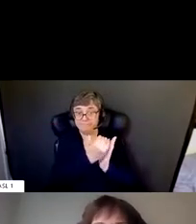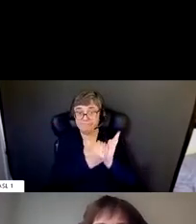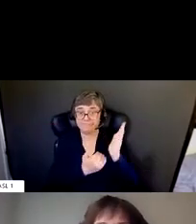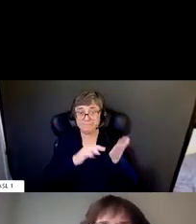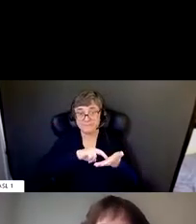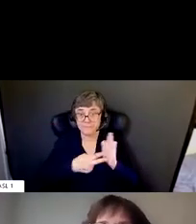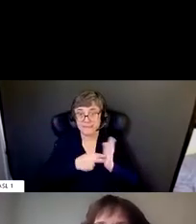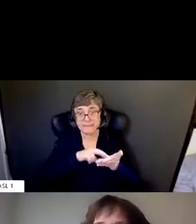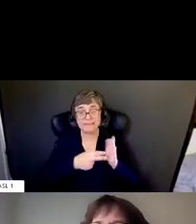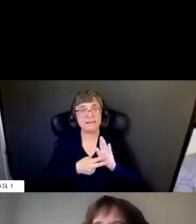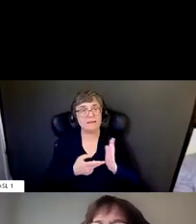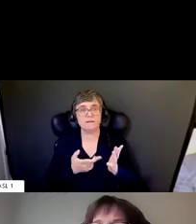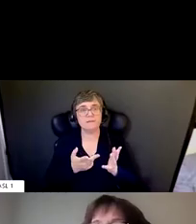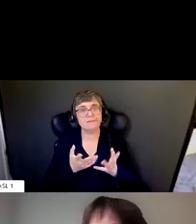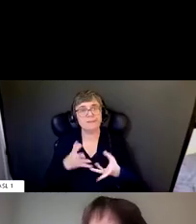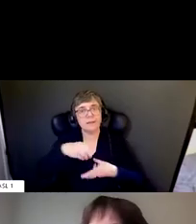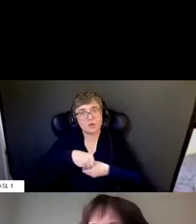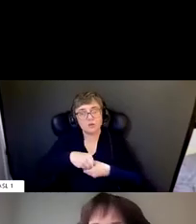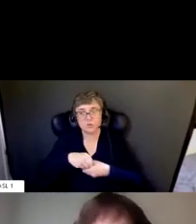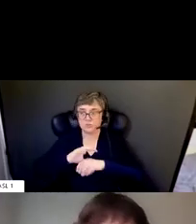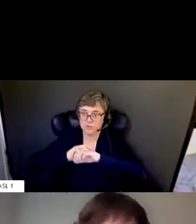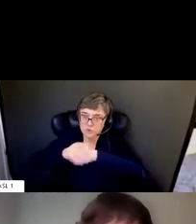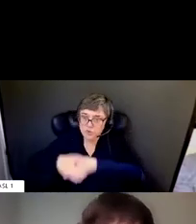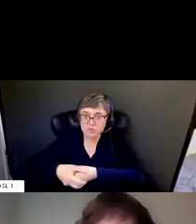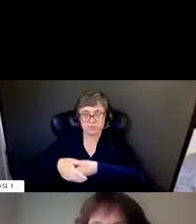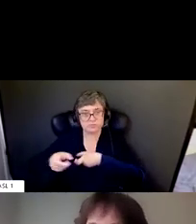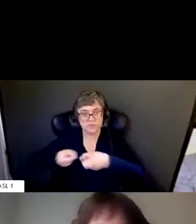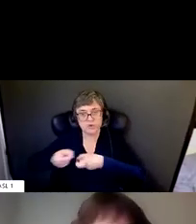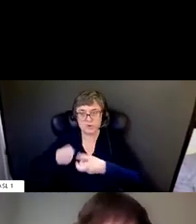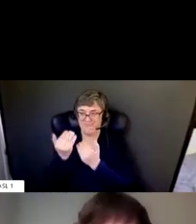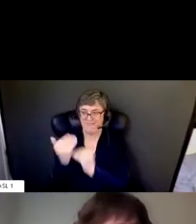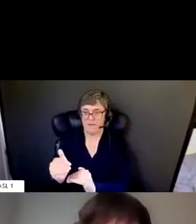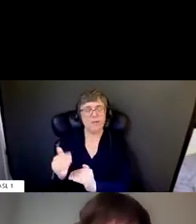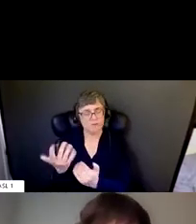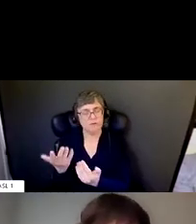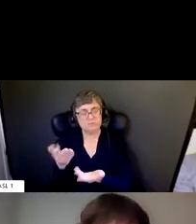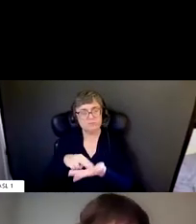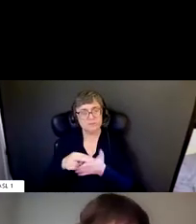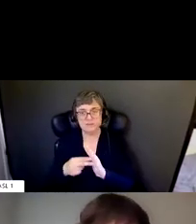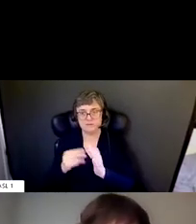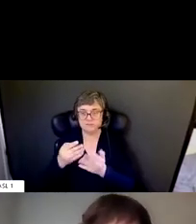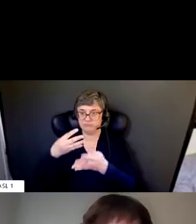behaviors are not kind of limited in their kind or indeed in their number.